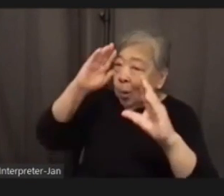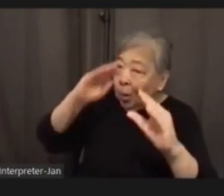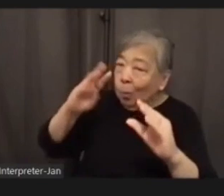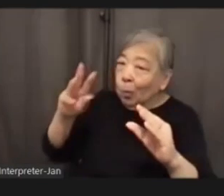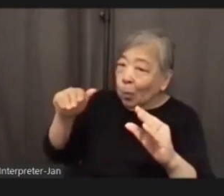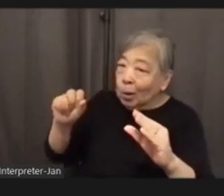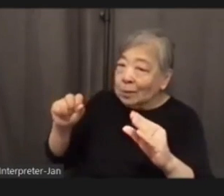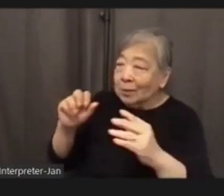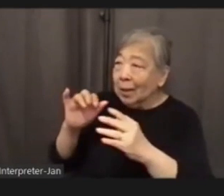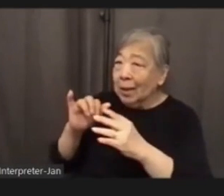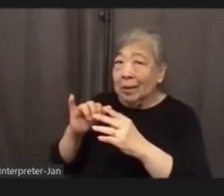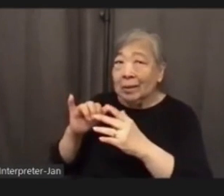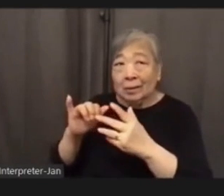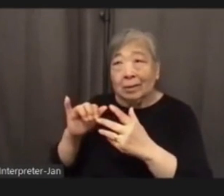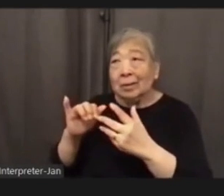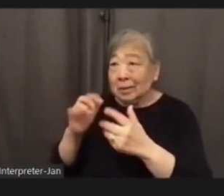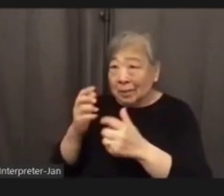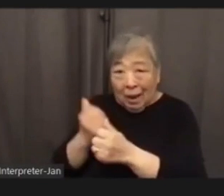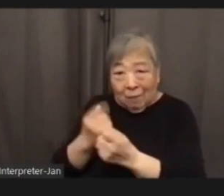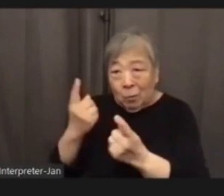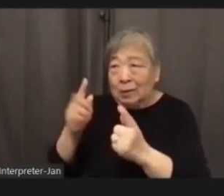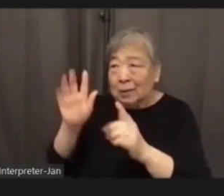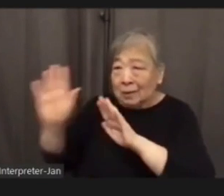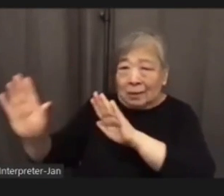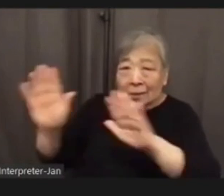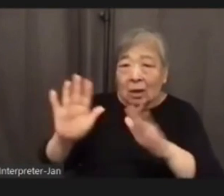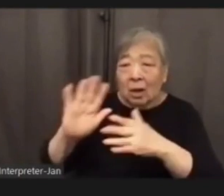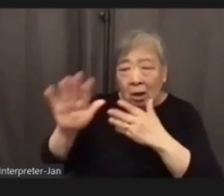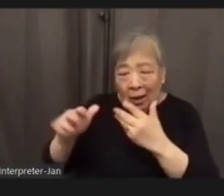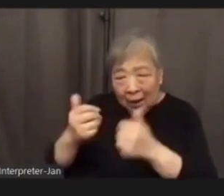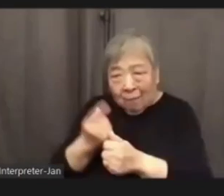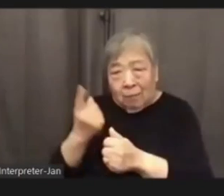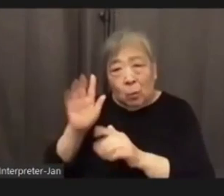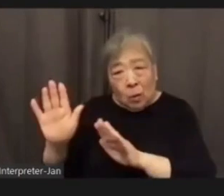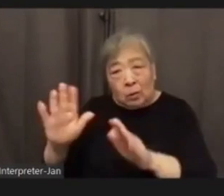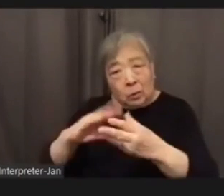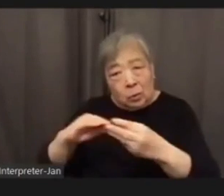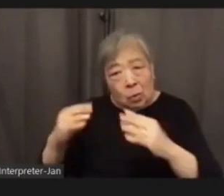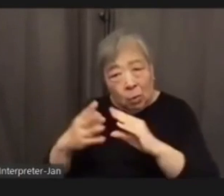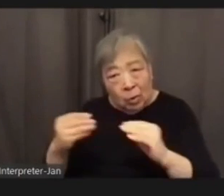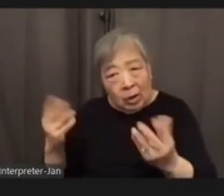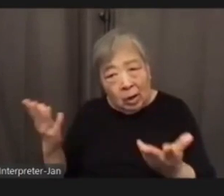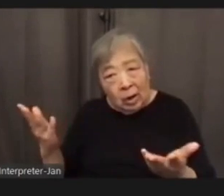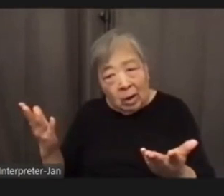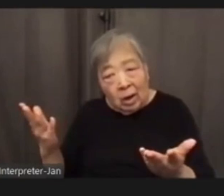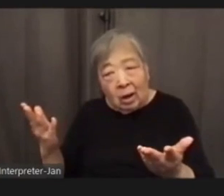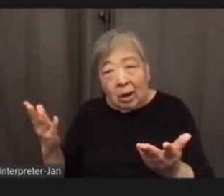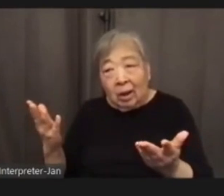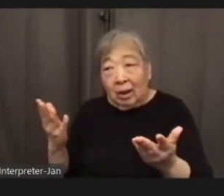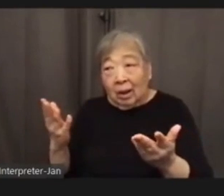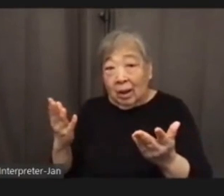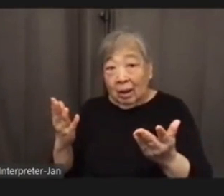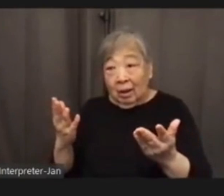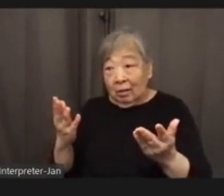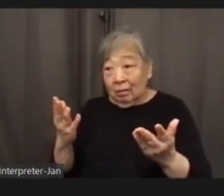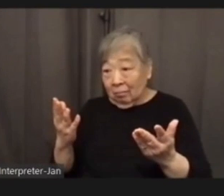it's everybody's story, and it connects all of us.